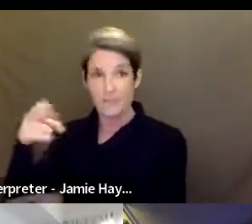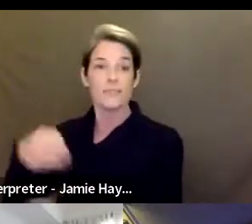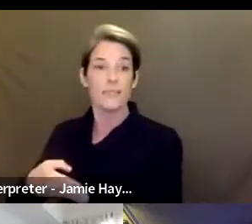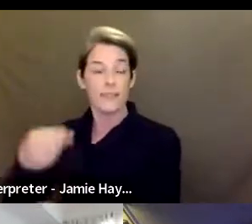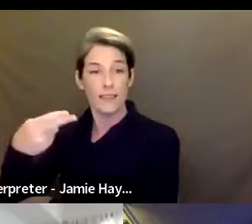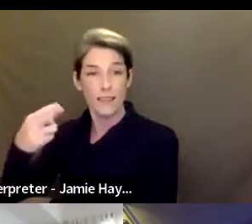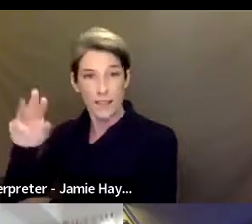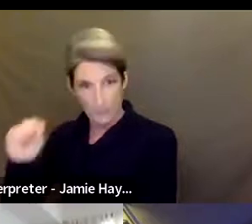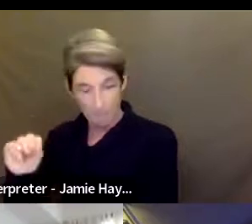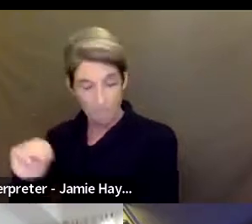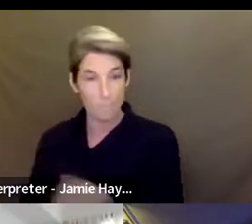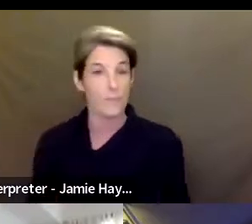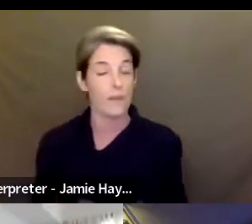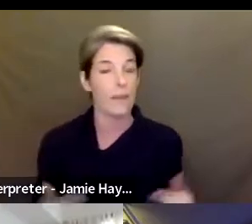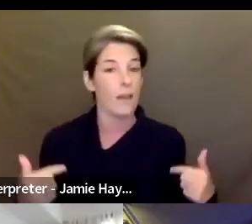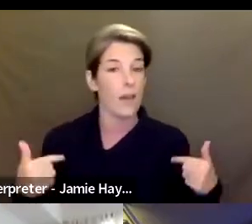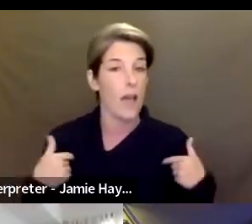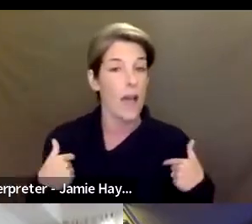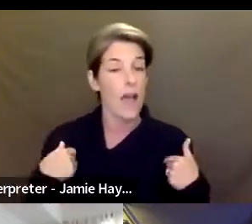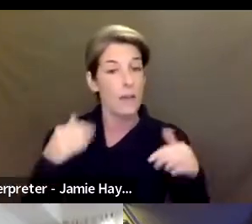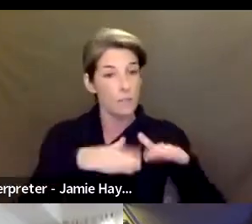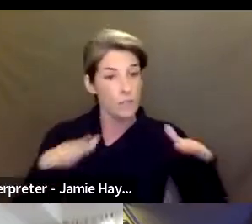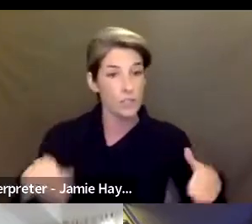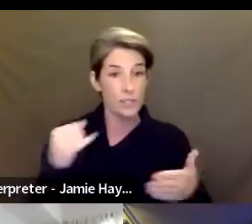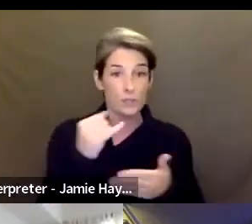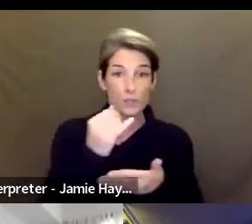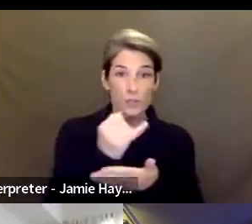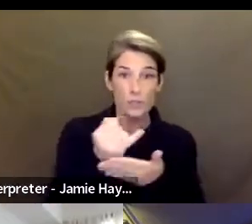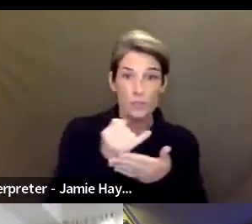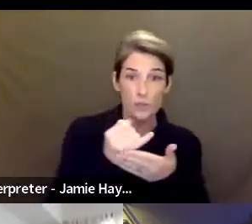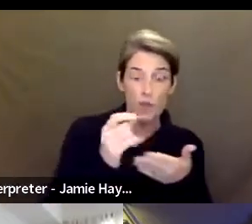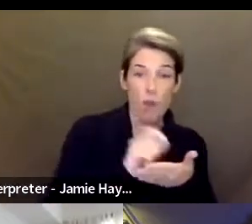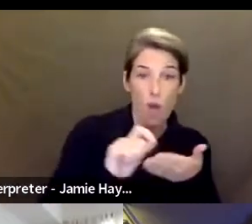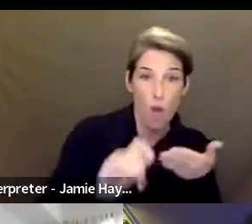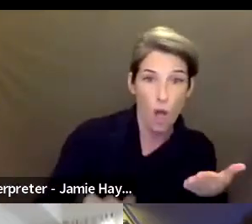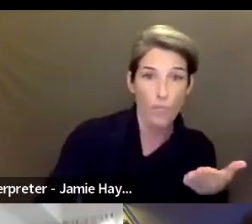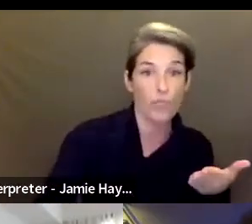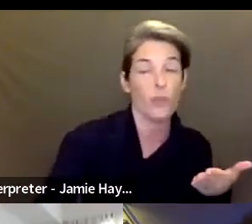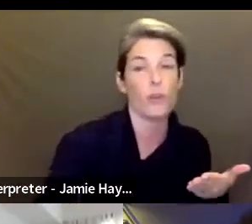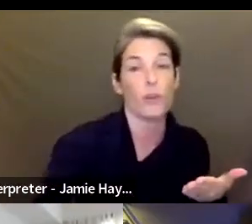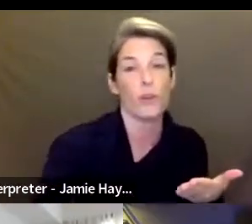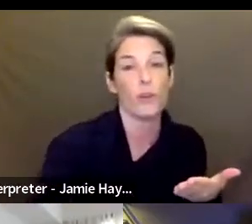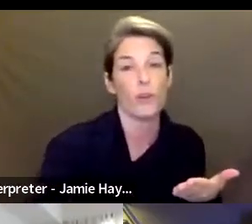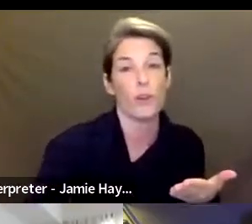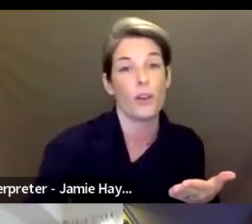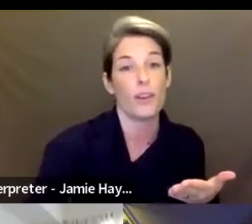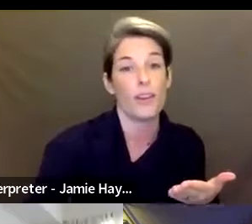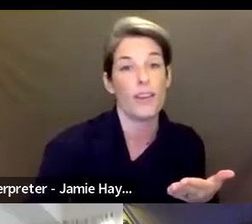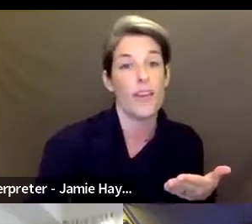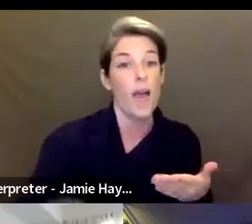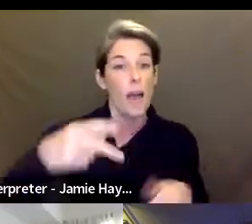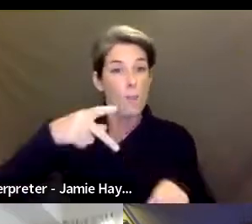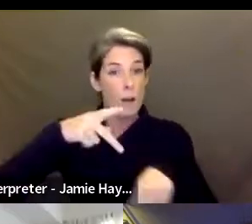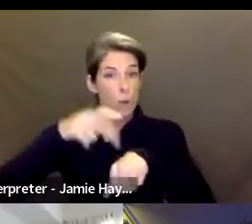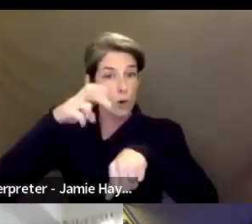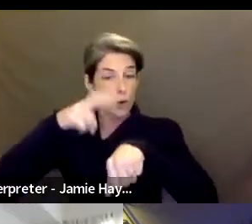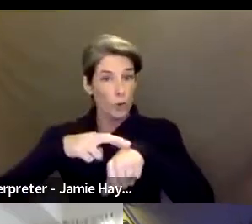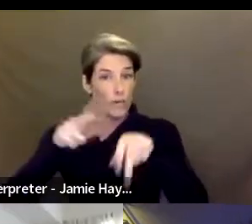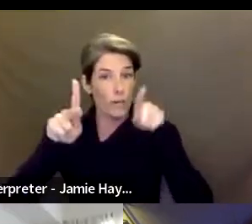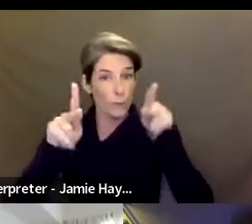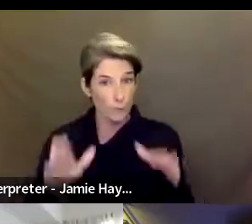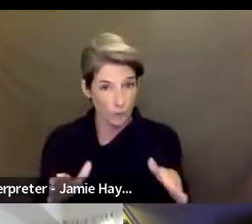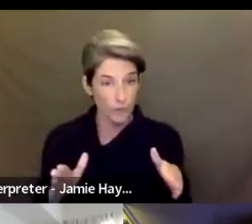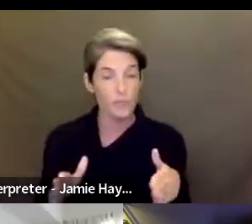and also a children's author. I'm a light-skinned Puerto Rican male person in my mid-30s. I have black